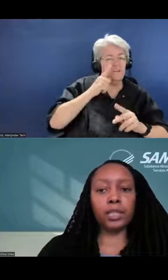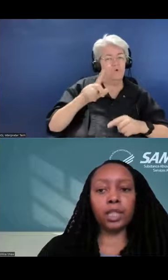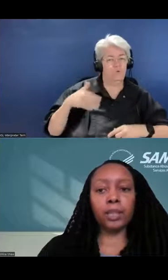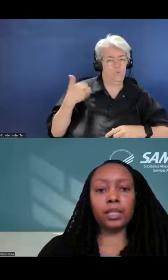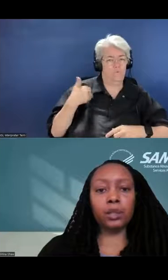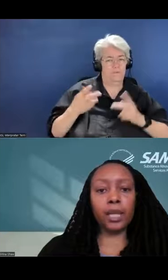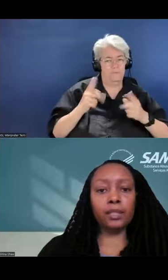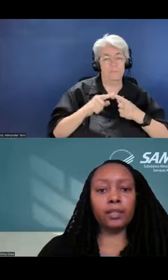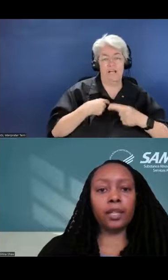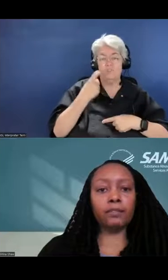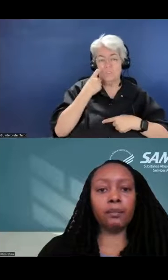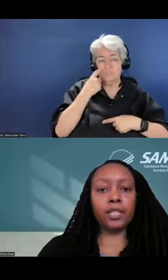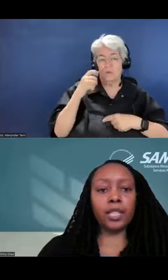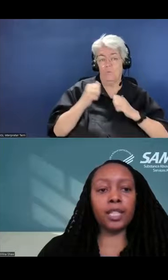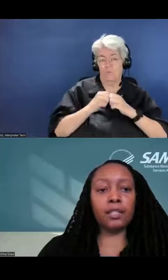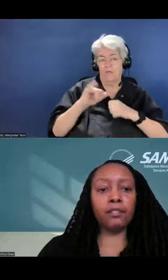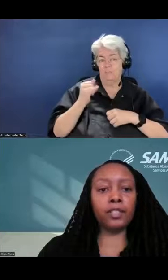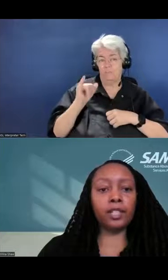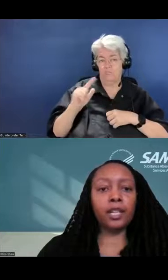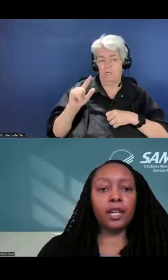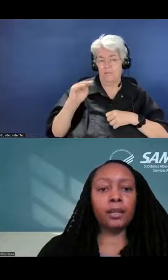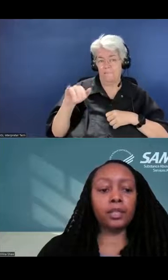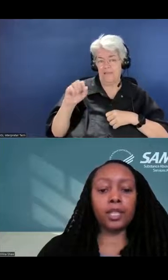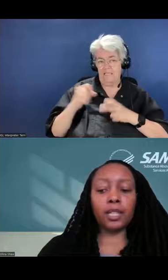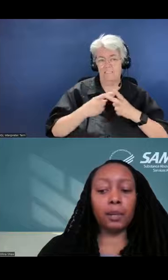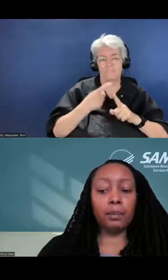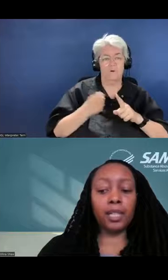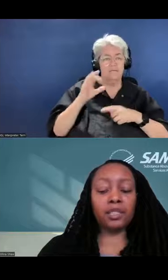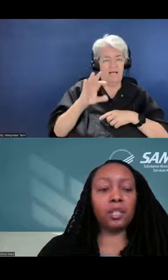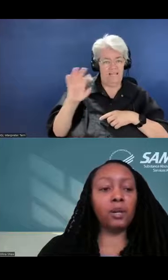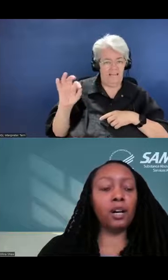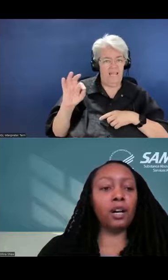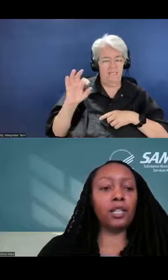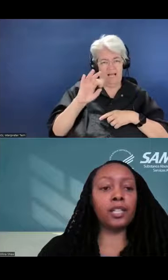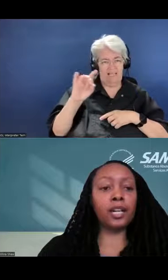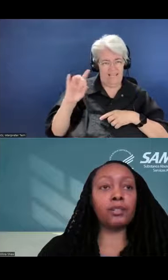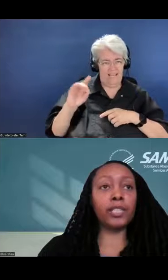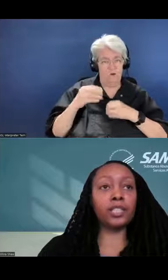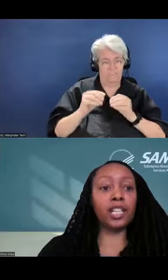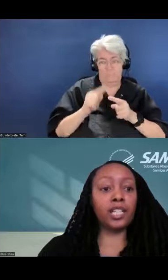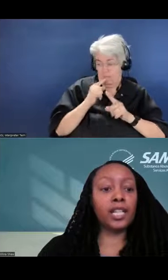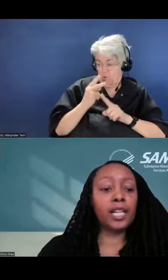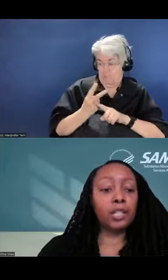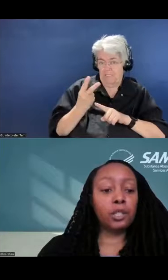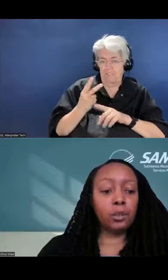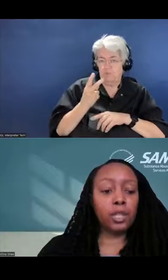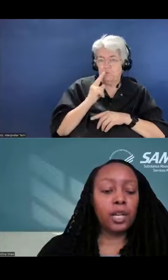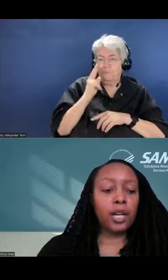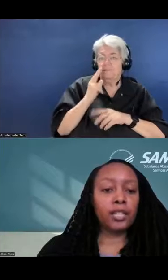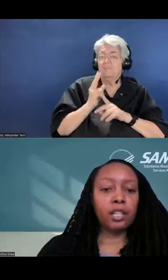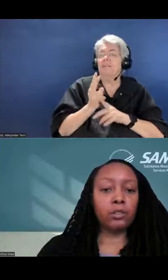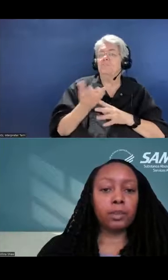just presented with Jill Mays from the 988 office just a couple of minutes ago on crisis care in